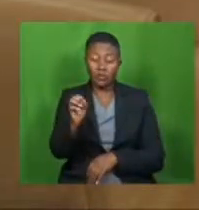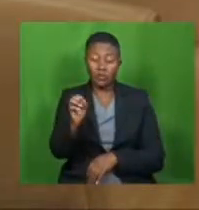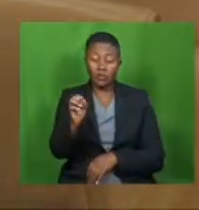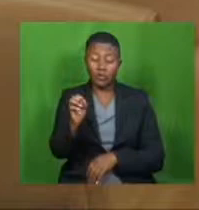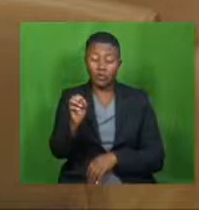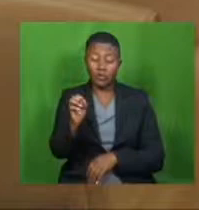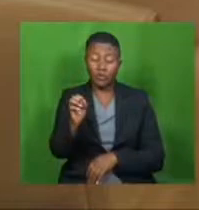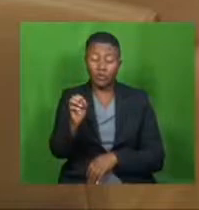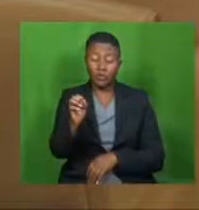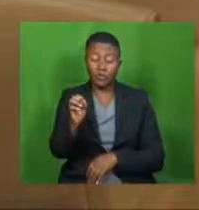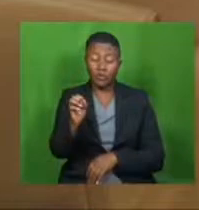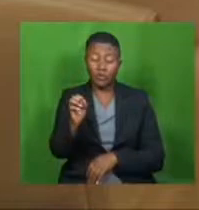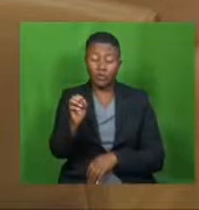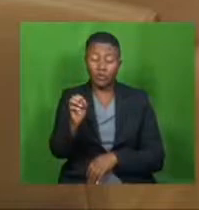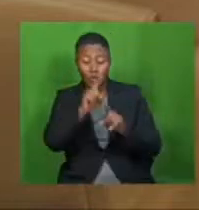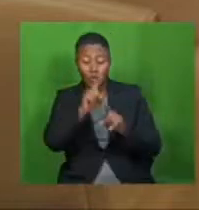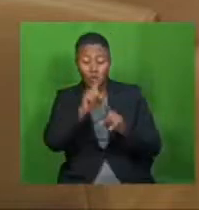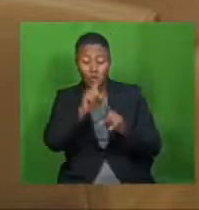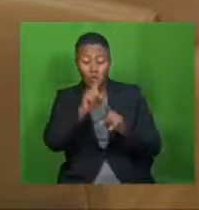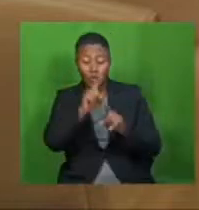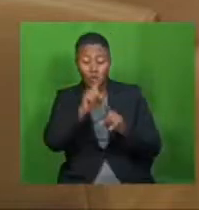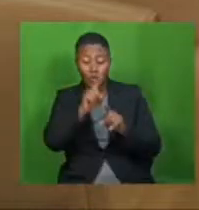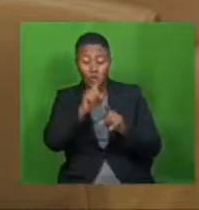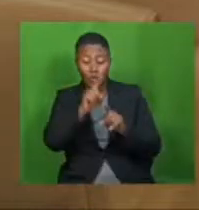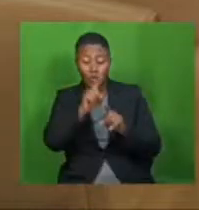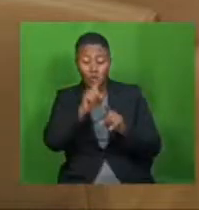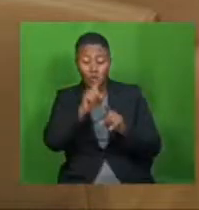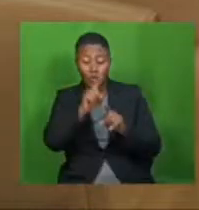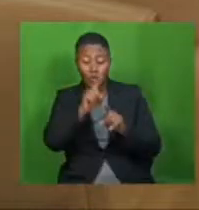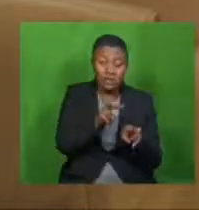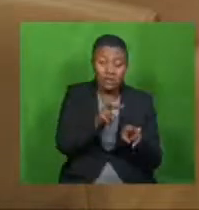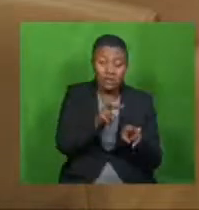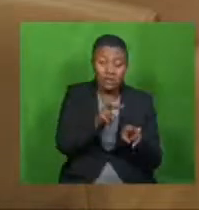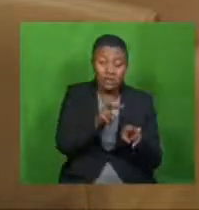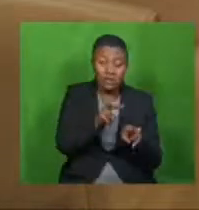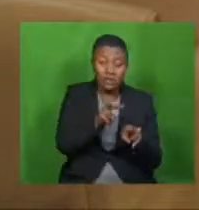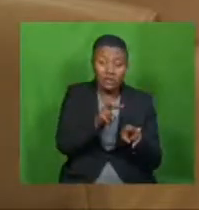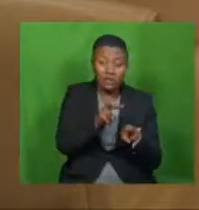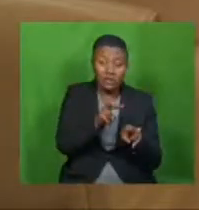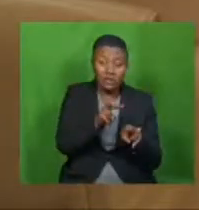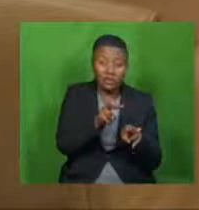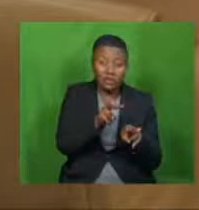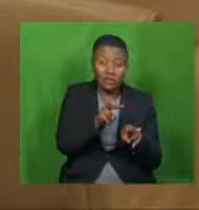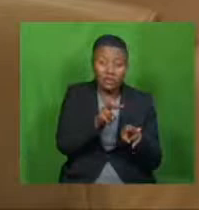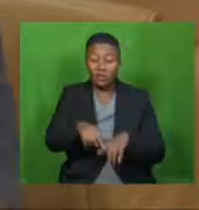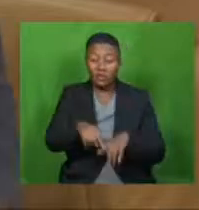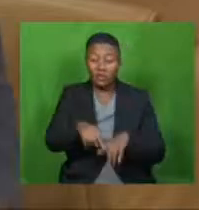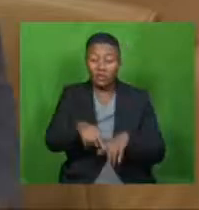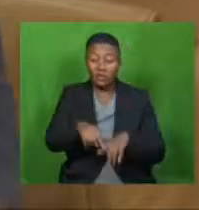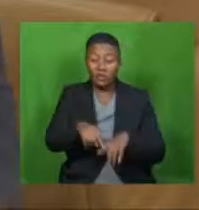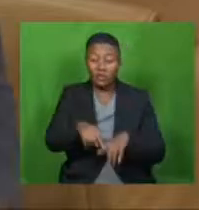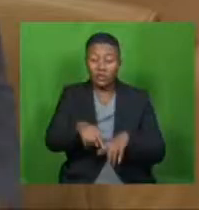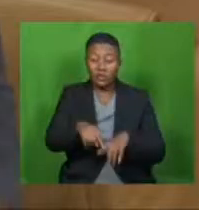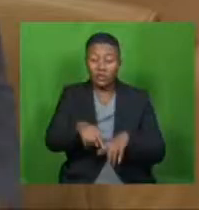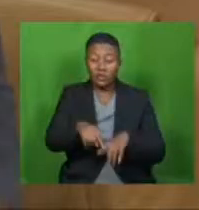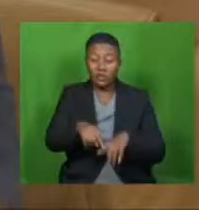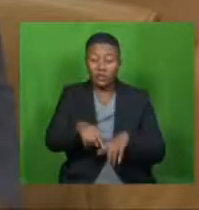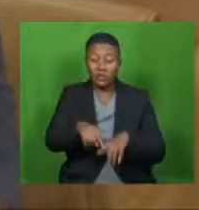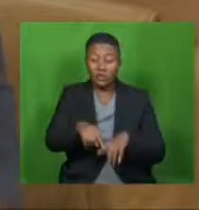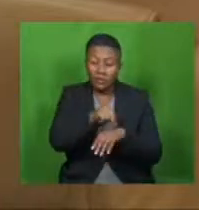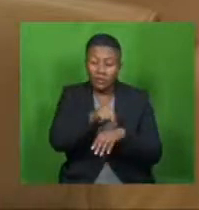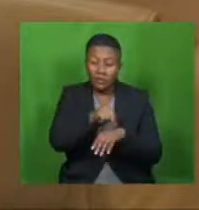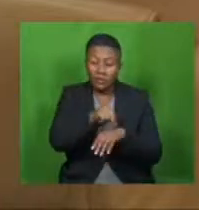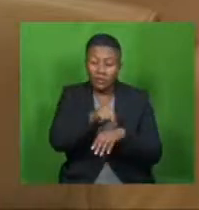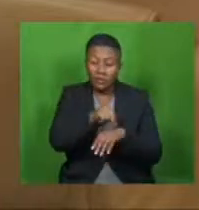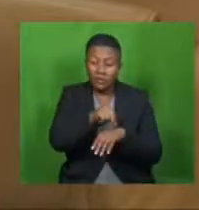to supervise them and water them, and we depend on the natural climate, we may